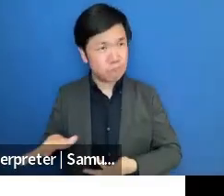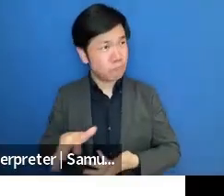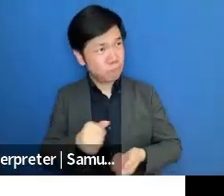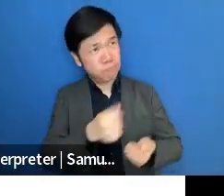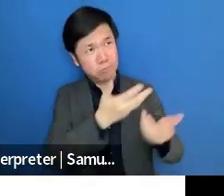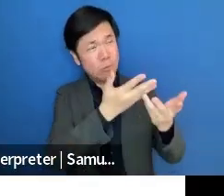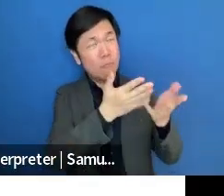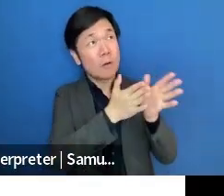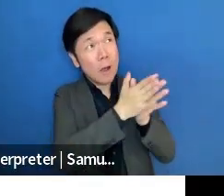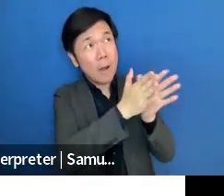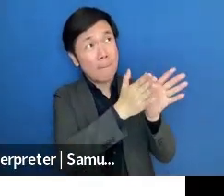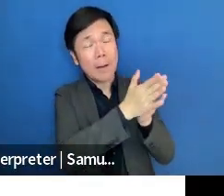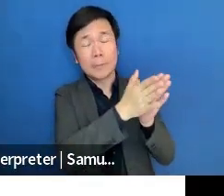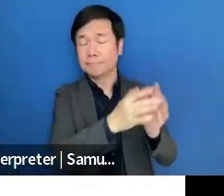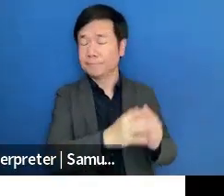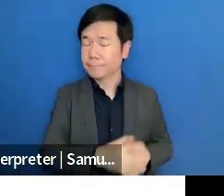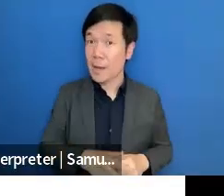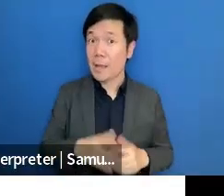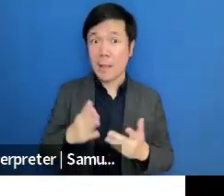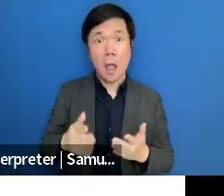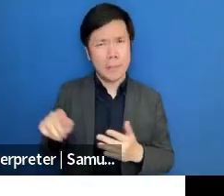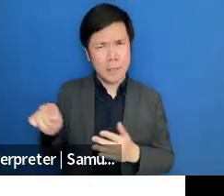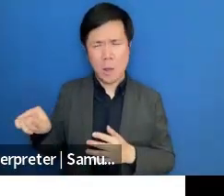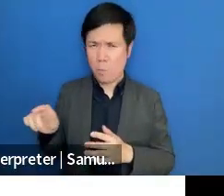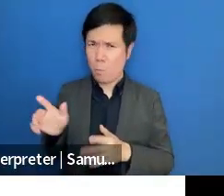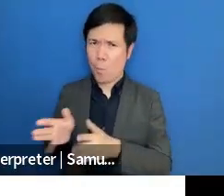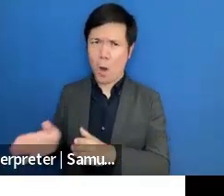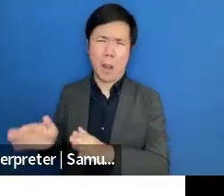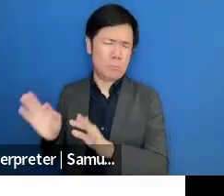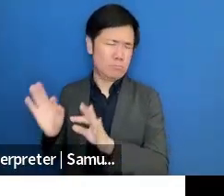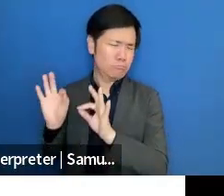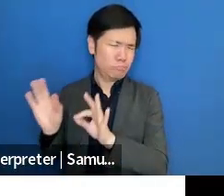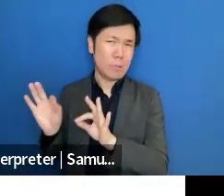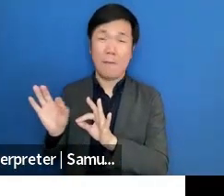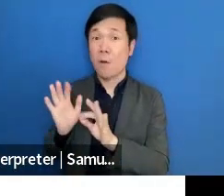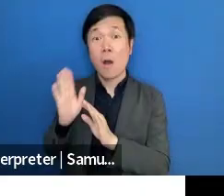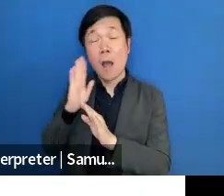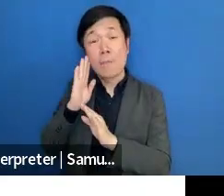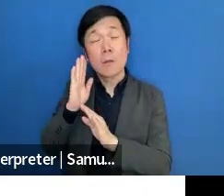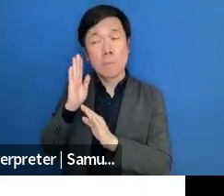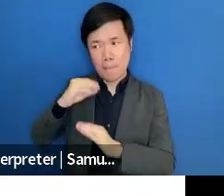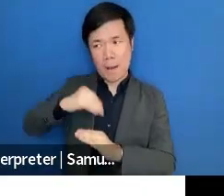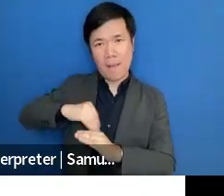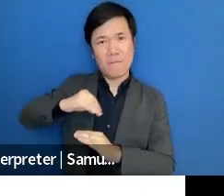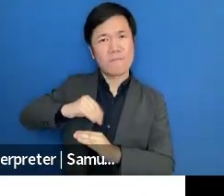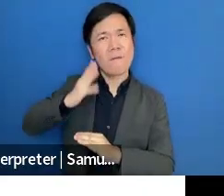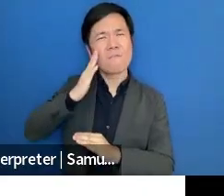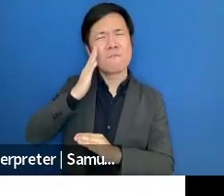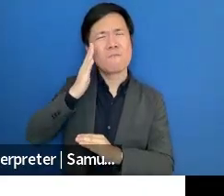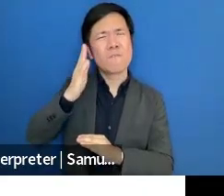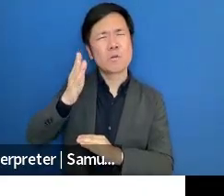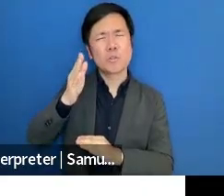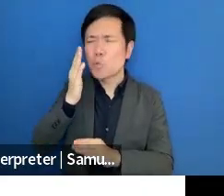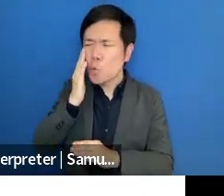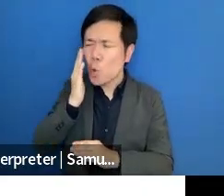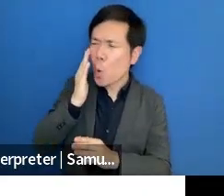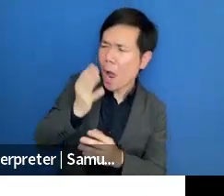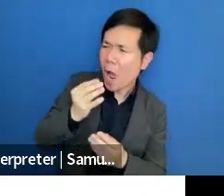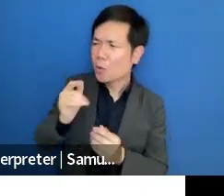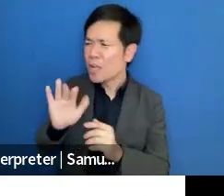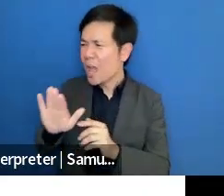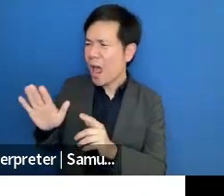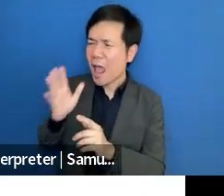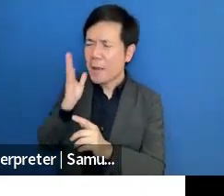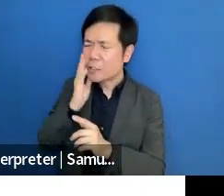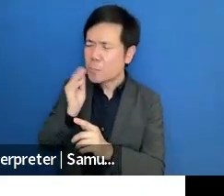it's one of those approaches that needs to be used to inform future programming, to base it on lived stories,